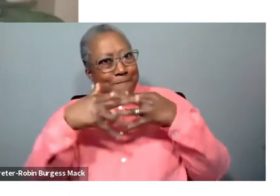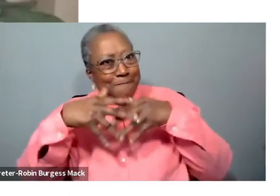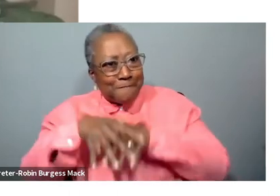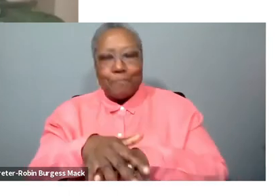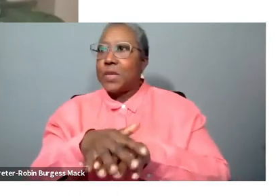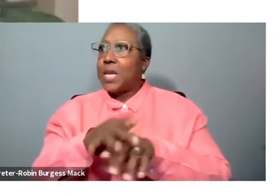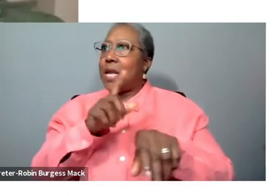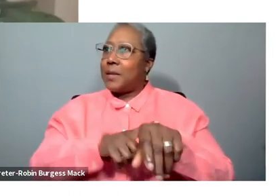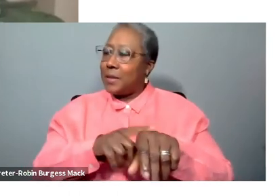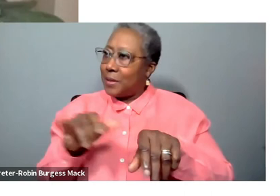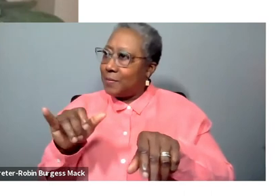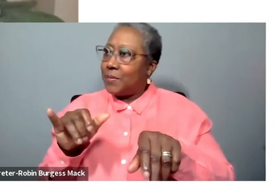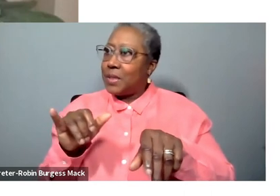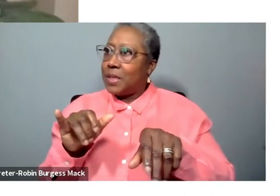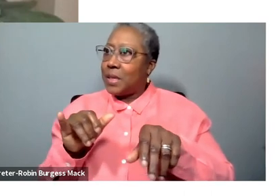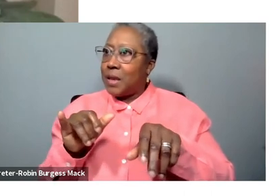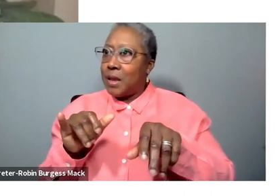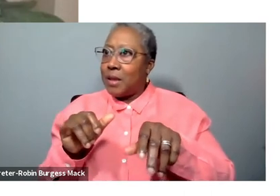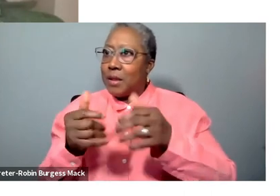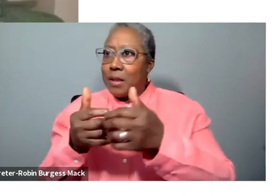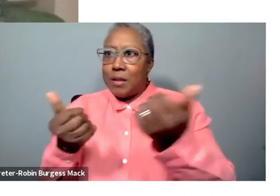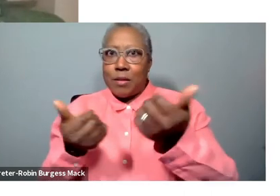yet increasingly divided.